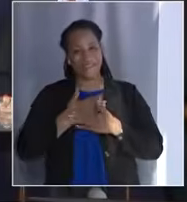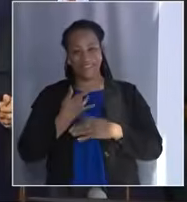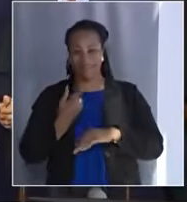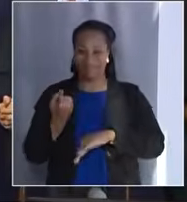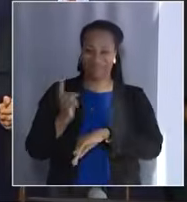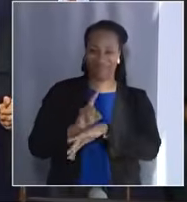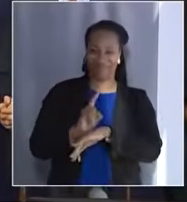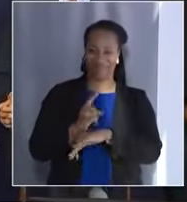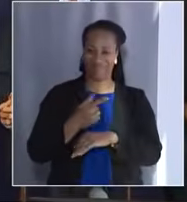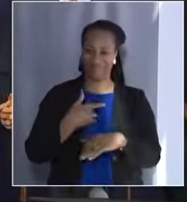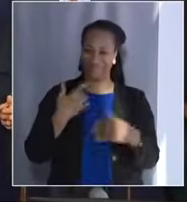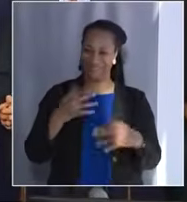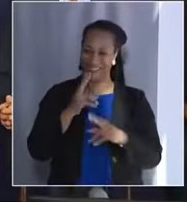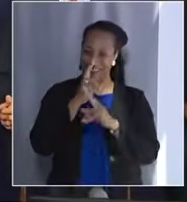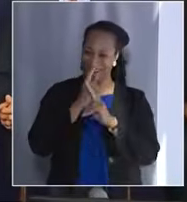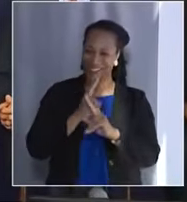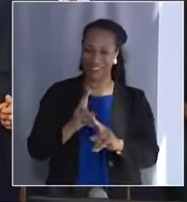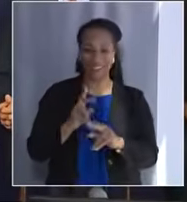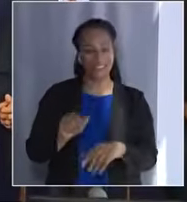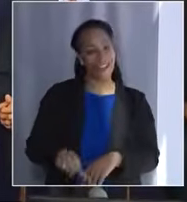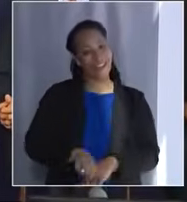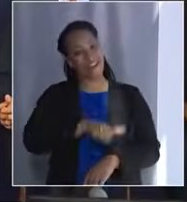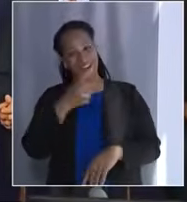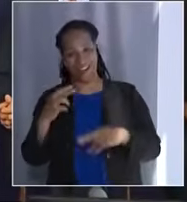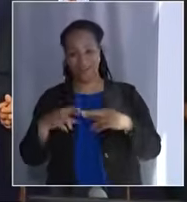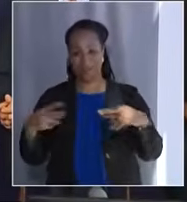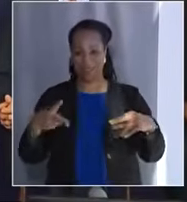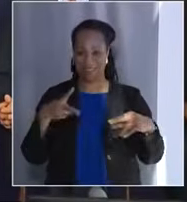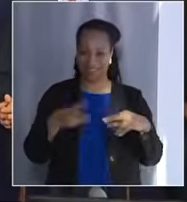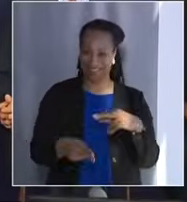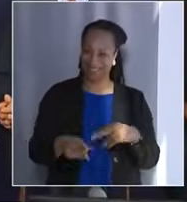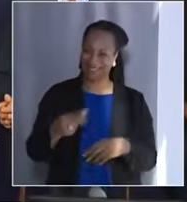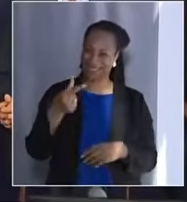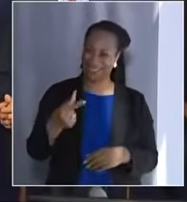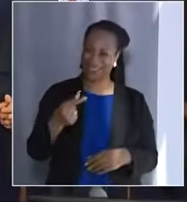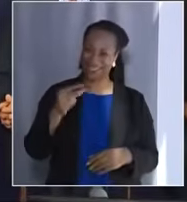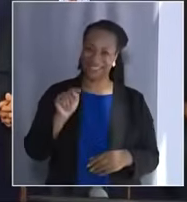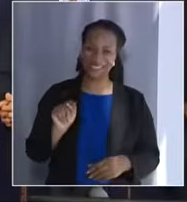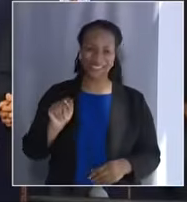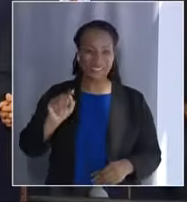another ribbon cutting at Georgetown University. And I want